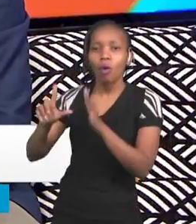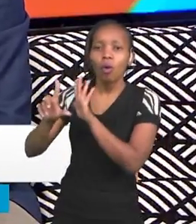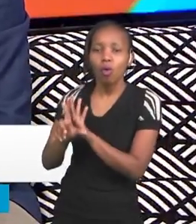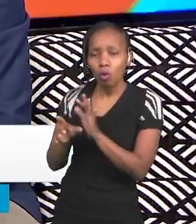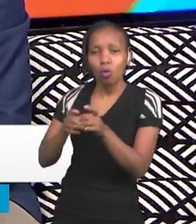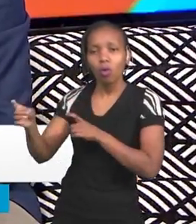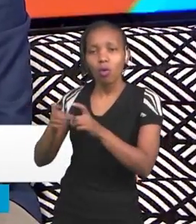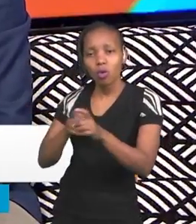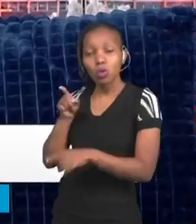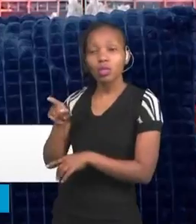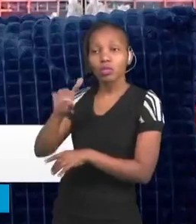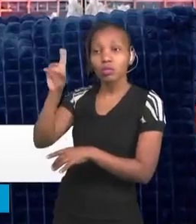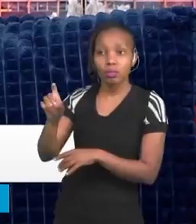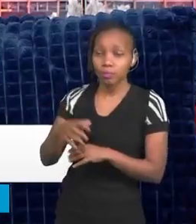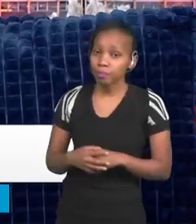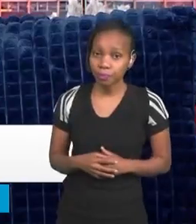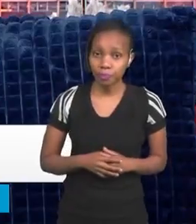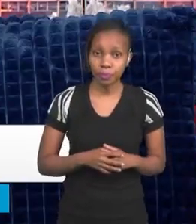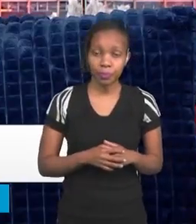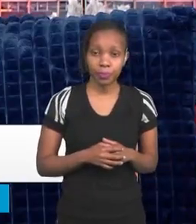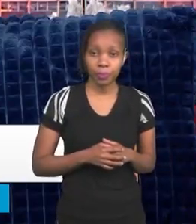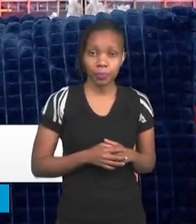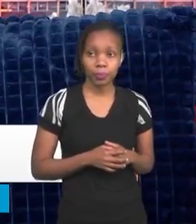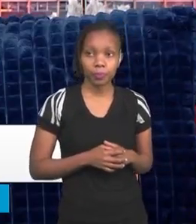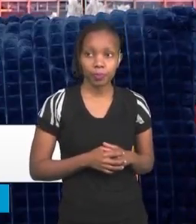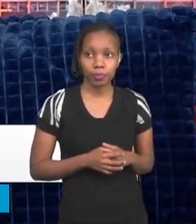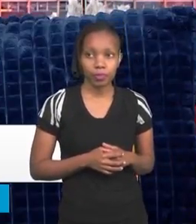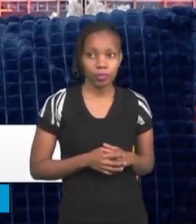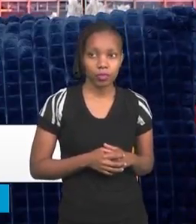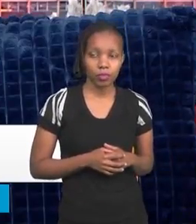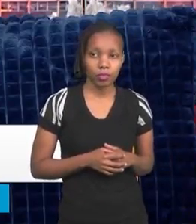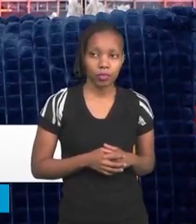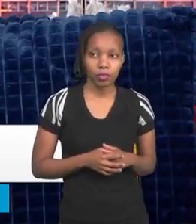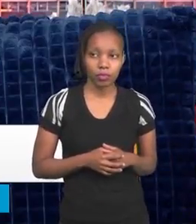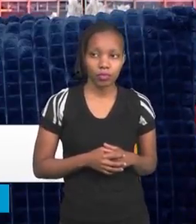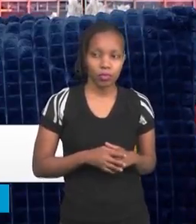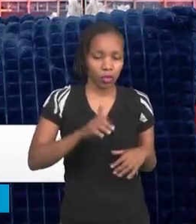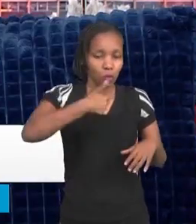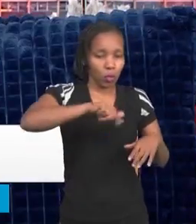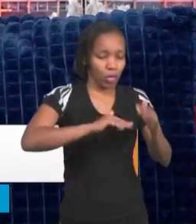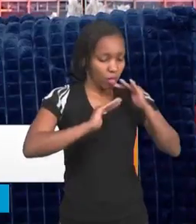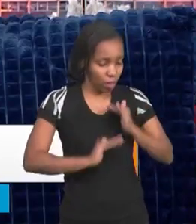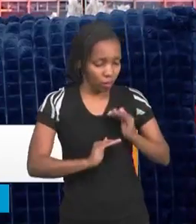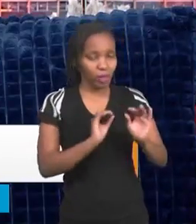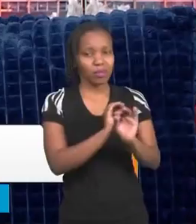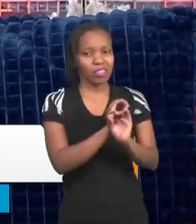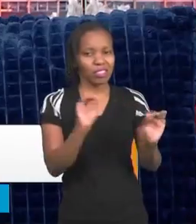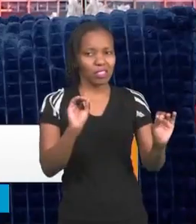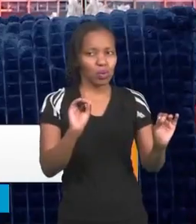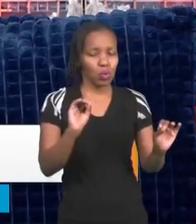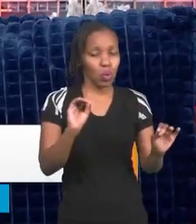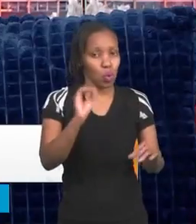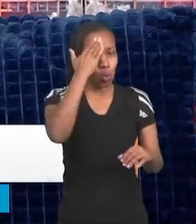taking control of this? Well, I will not say that we are really satisfied because, you know, first of